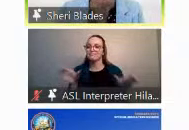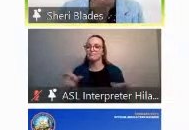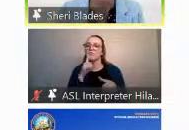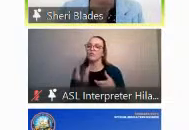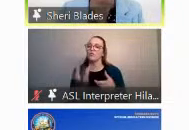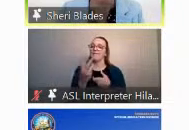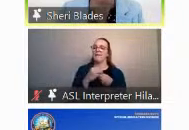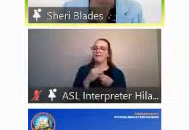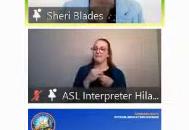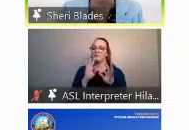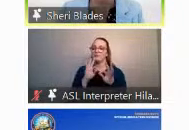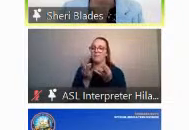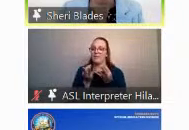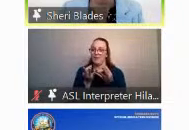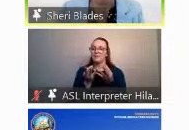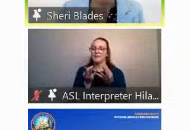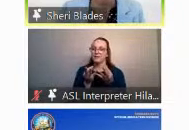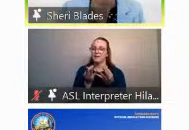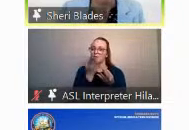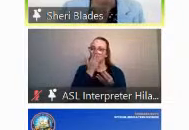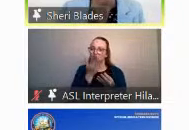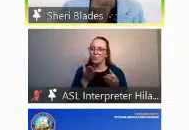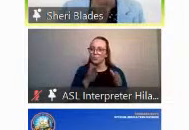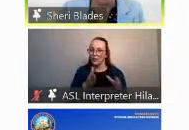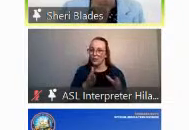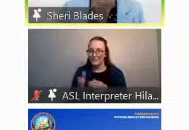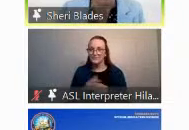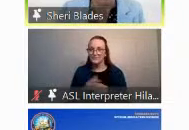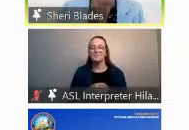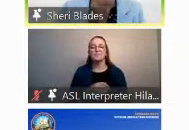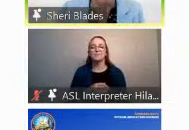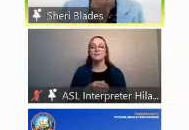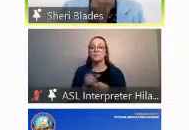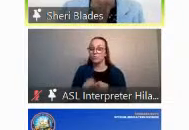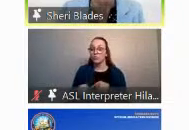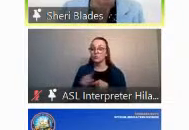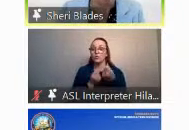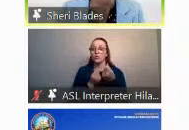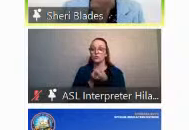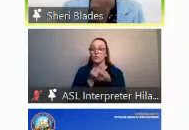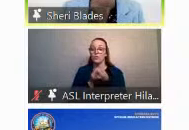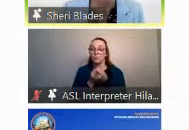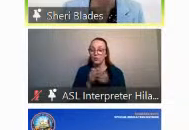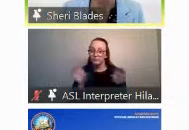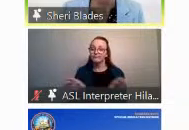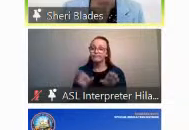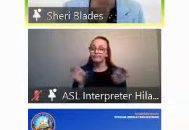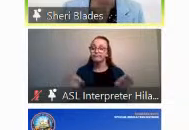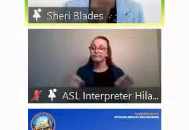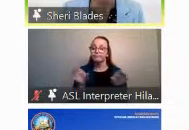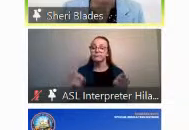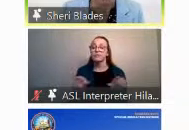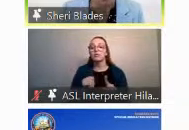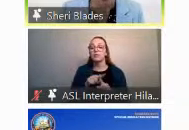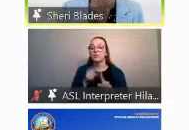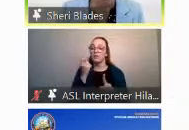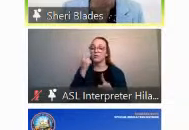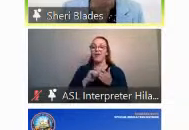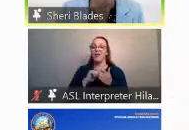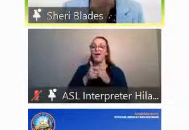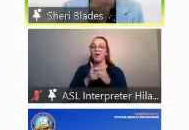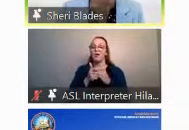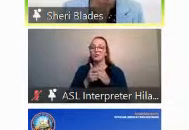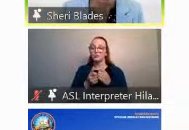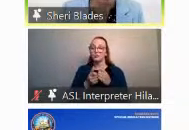meaningful ways. These supports encourage them to understand how to enhance their child's learning at